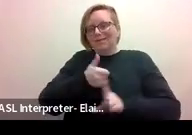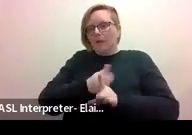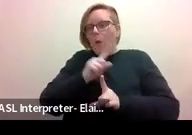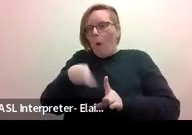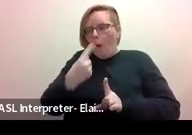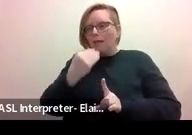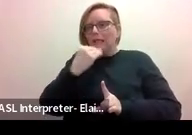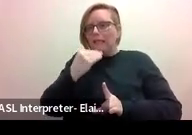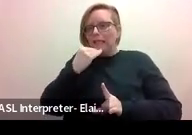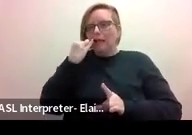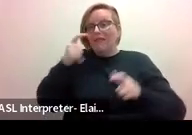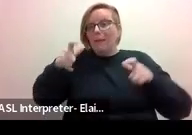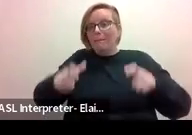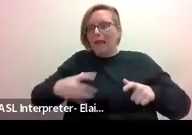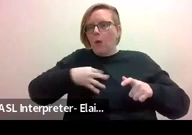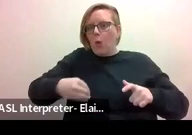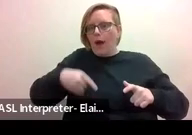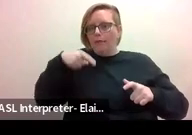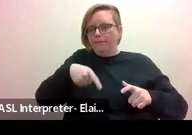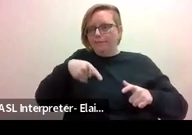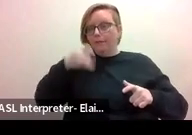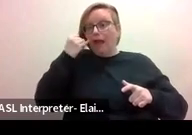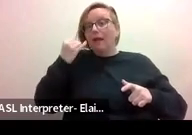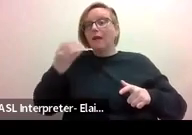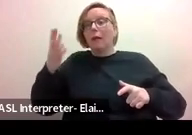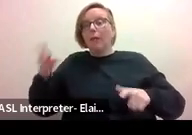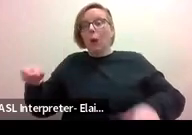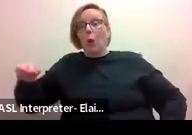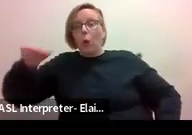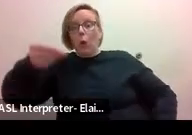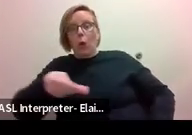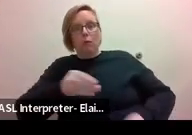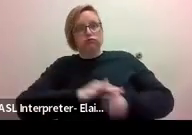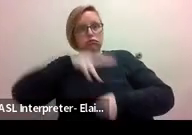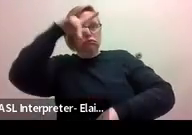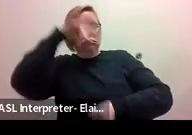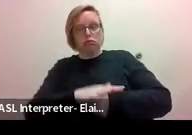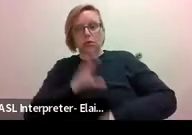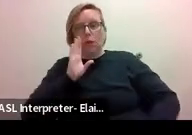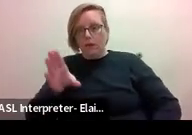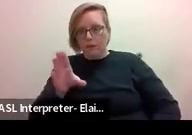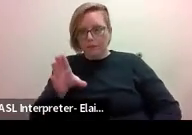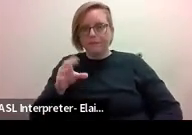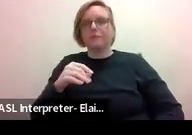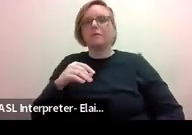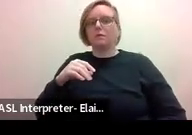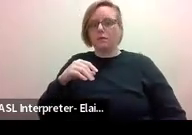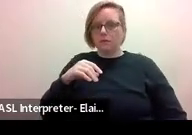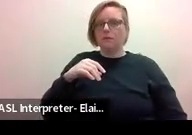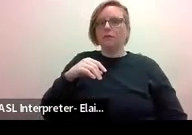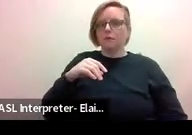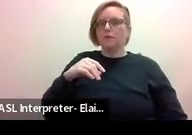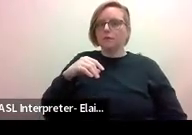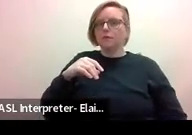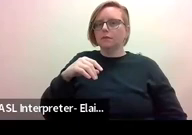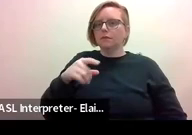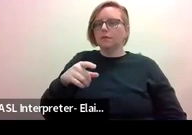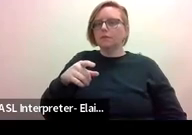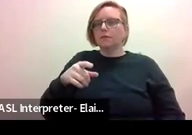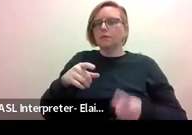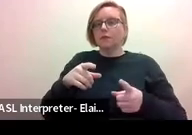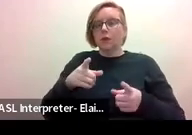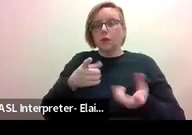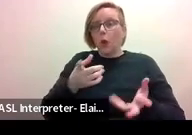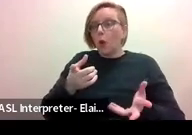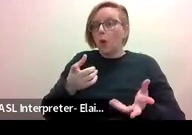right? So he would have a tantrum if you put a different color plate in front of him. So teach him to request a preferred color,